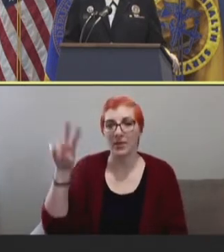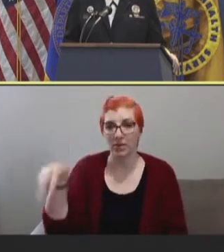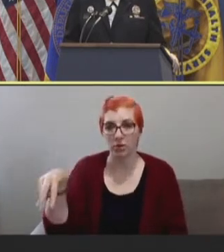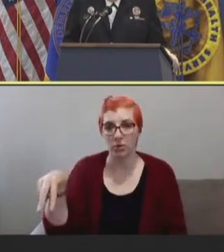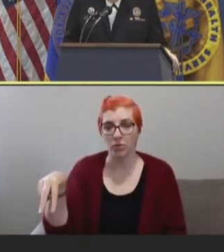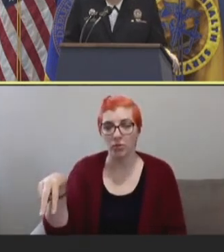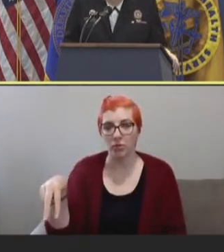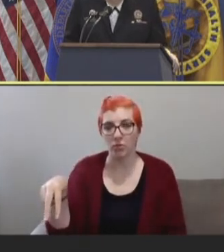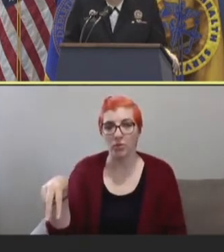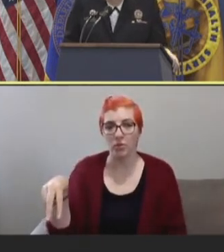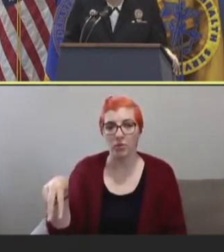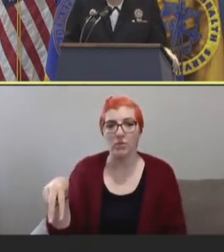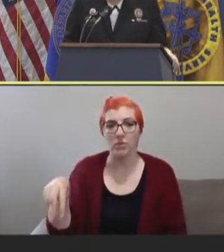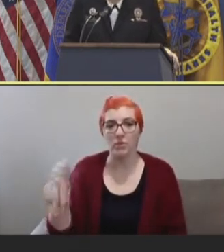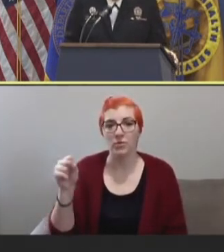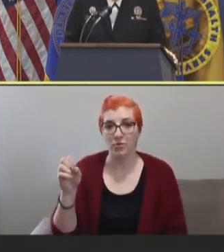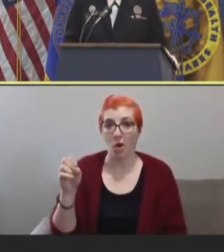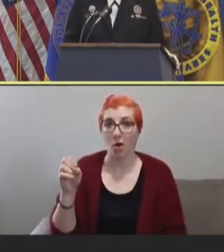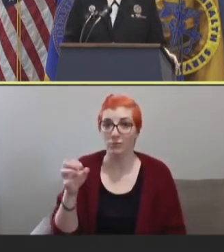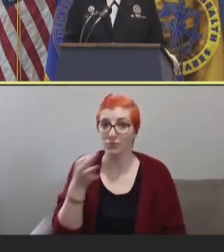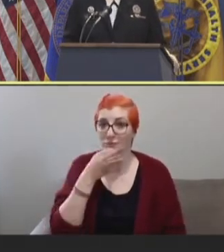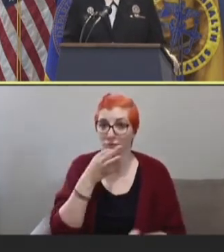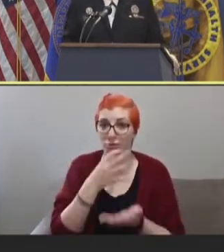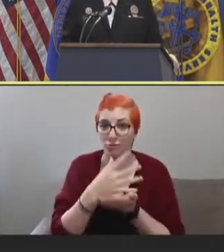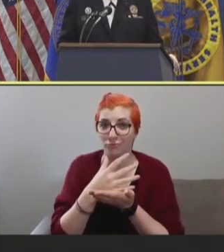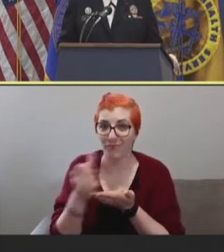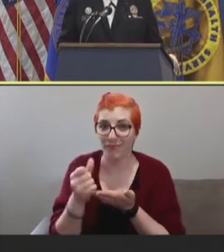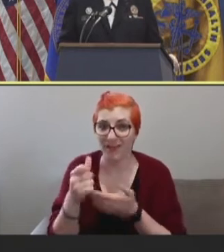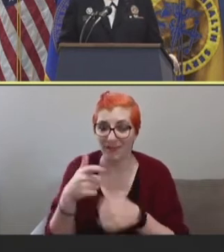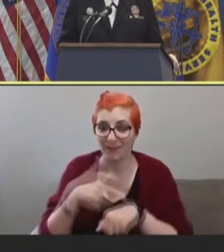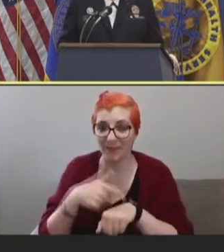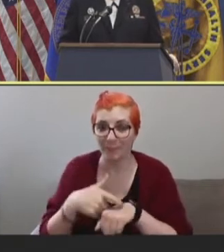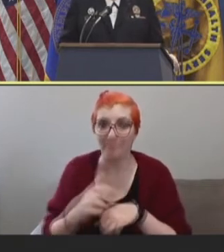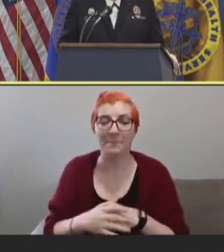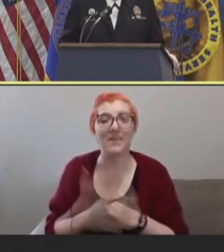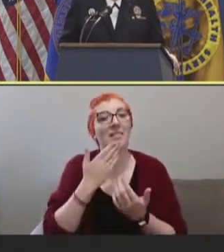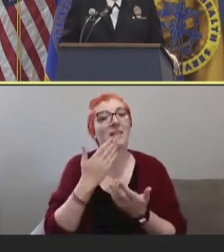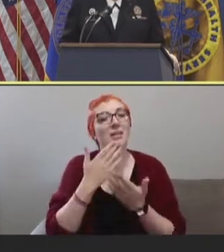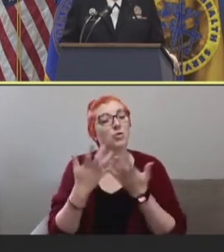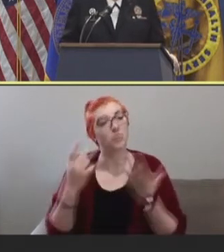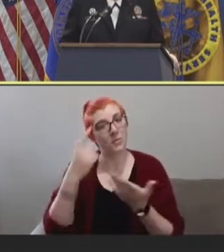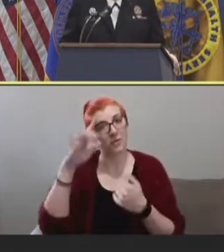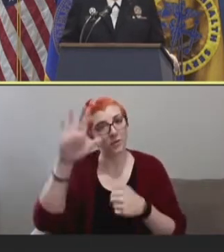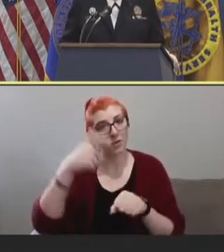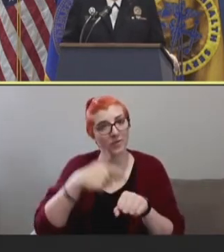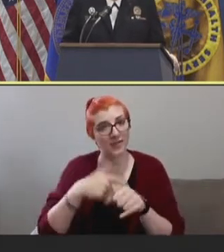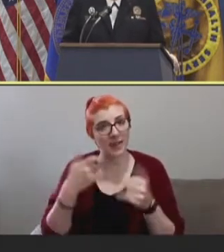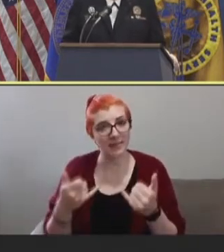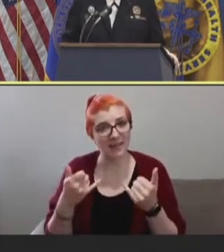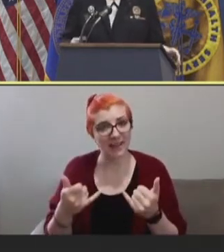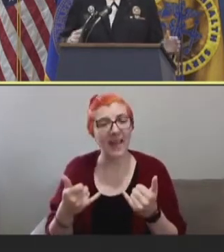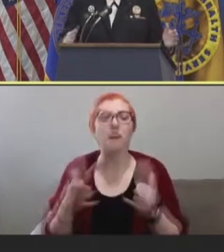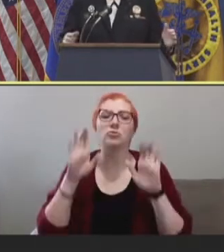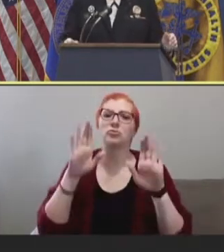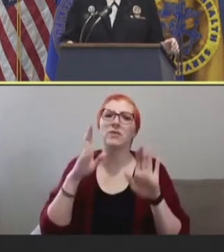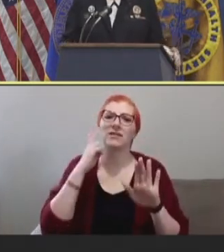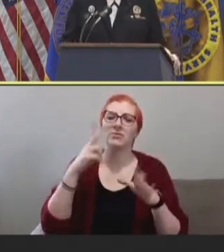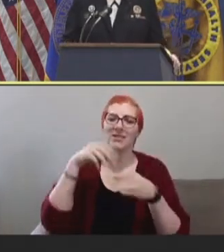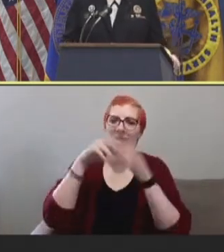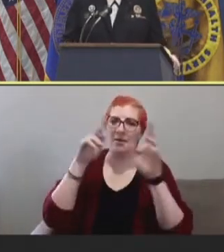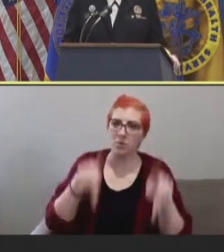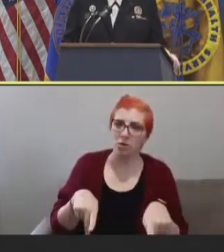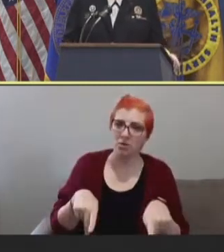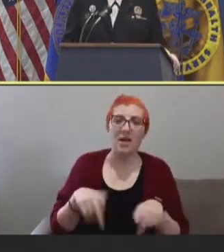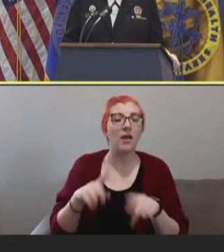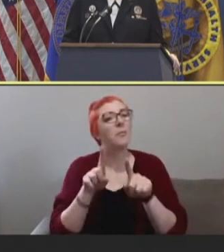clock is ticking. So thank you so much for your time today. It's great to see those in person, but thank you those who are